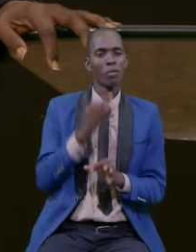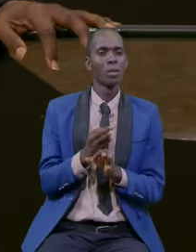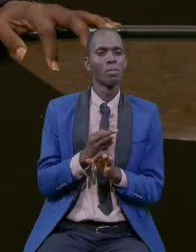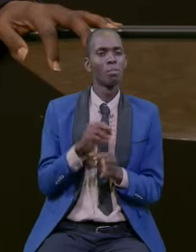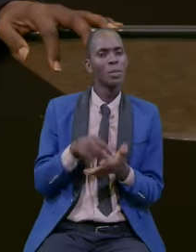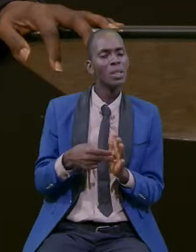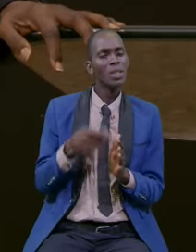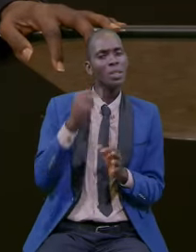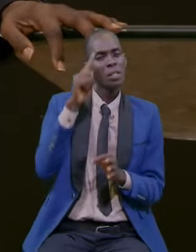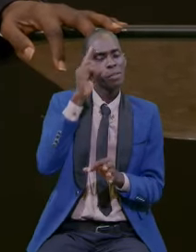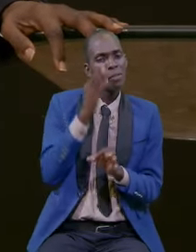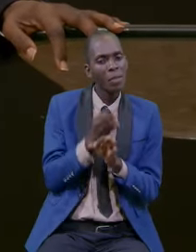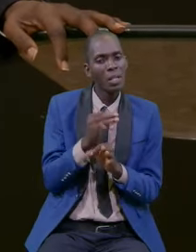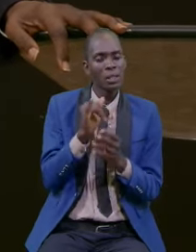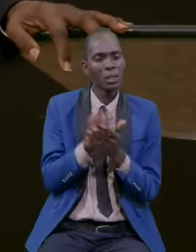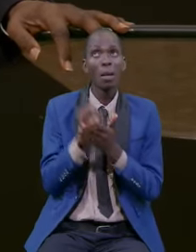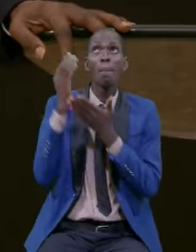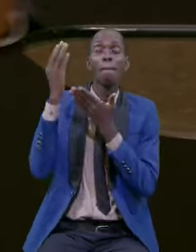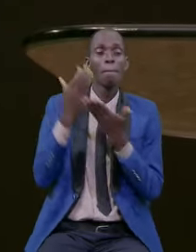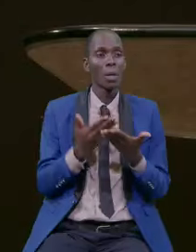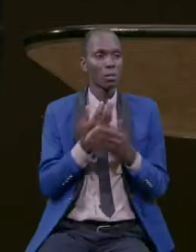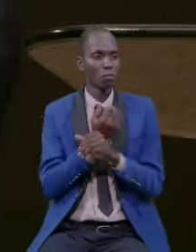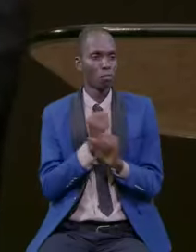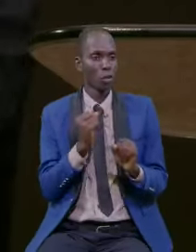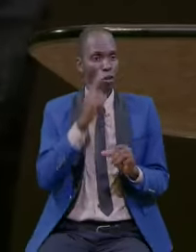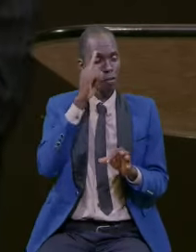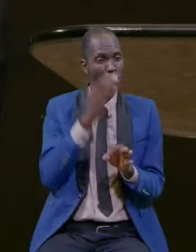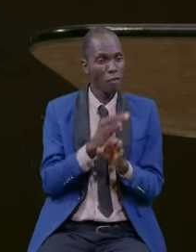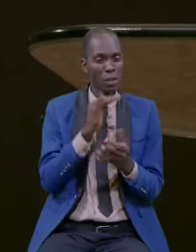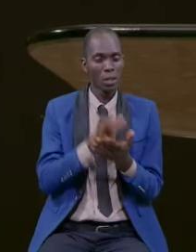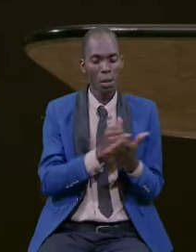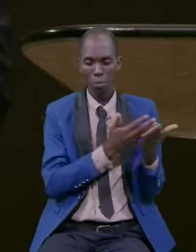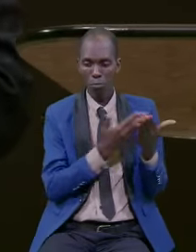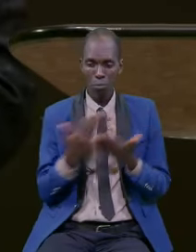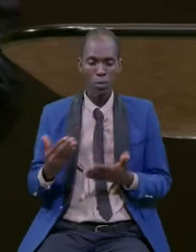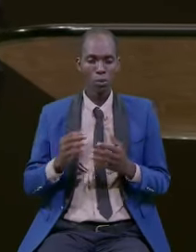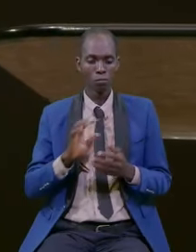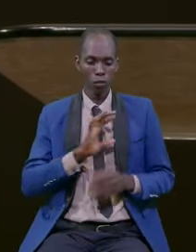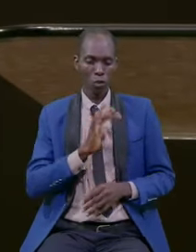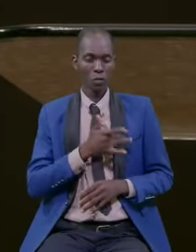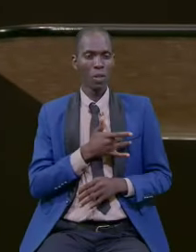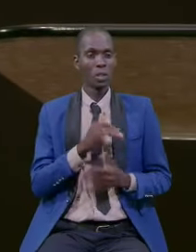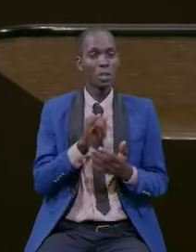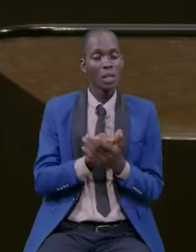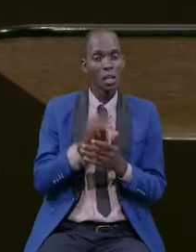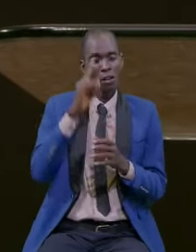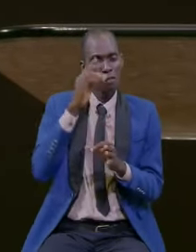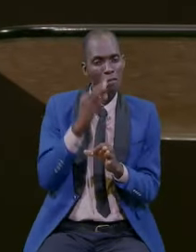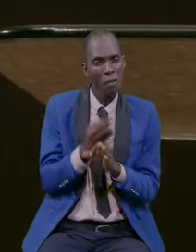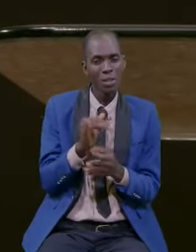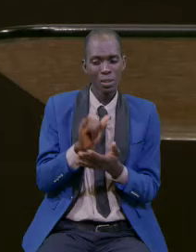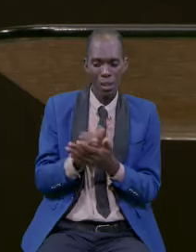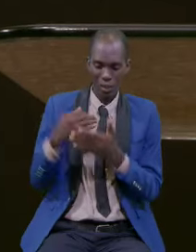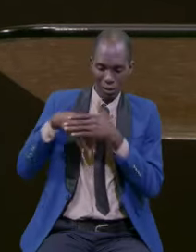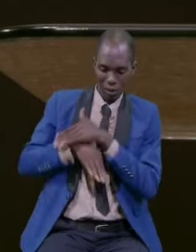salvation, faith that brings conversion, that faith works in our lives and makes us obedient.